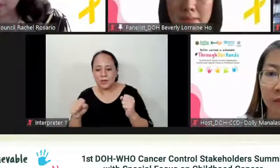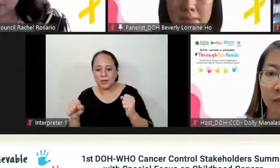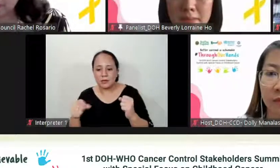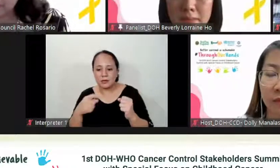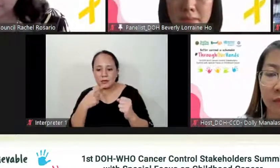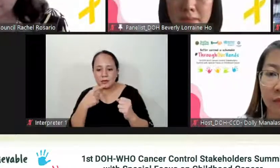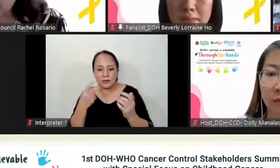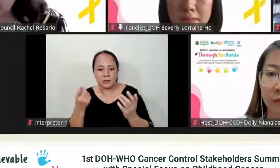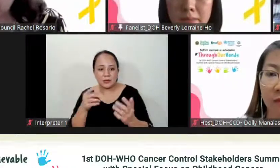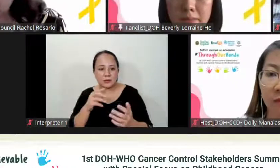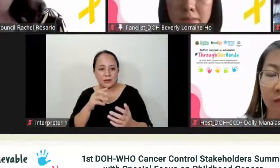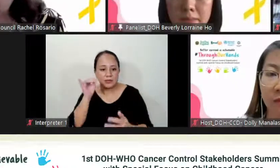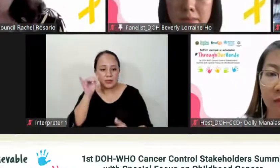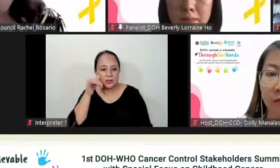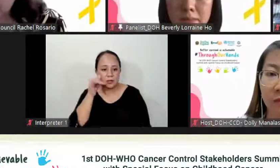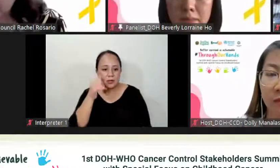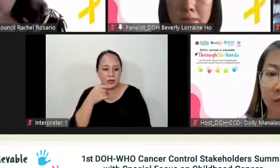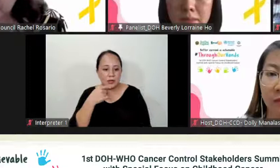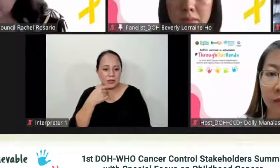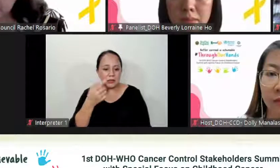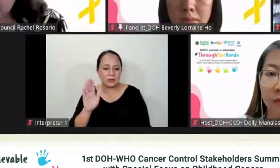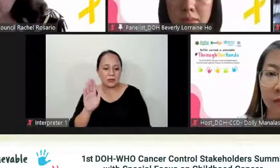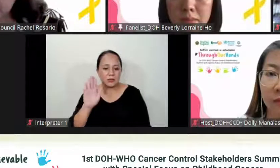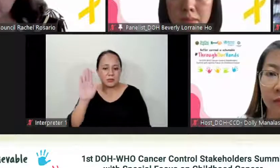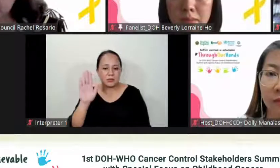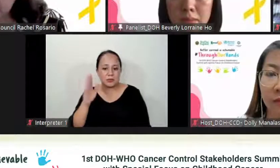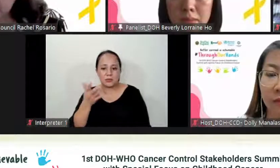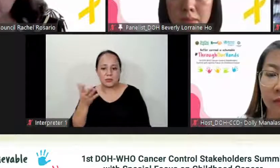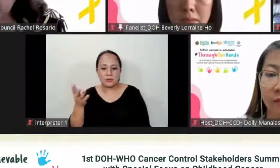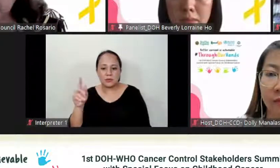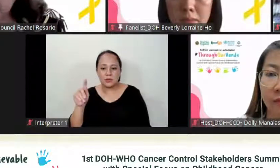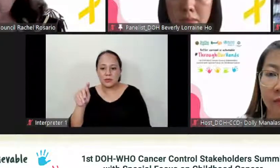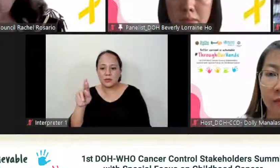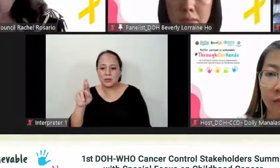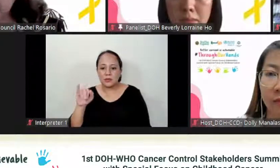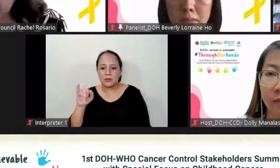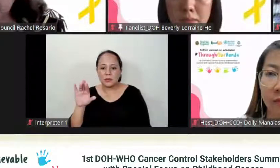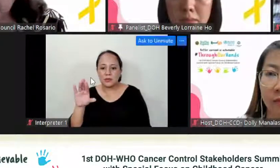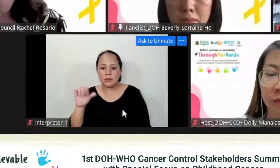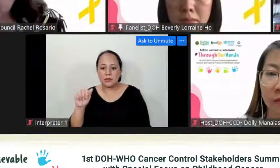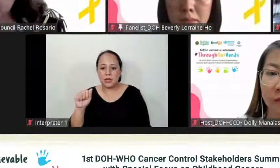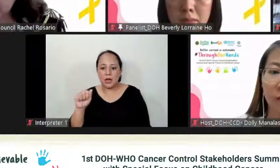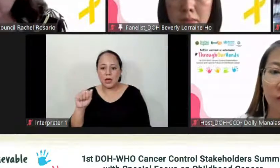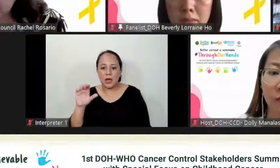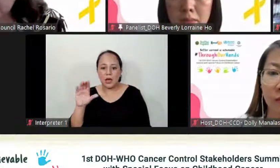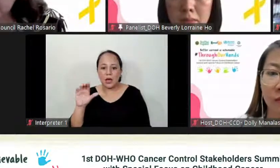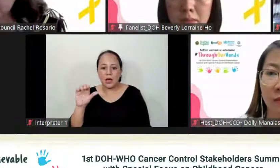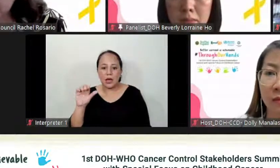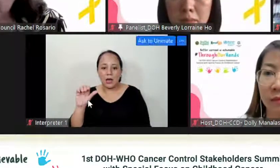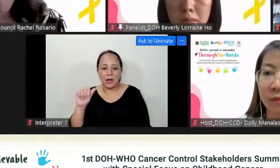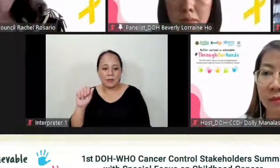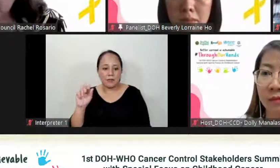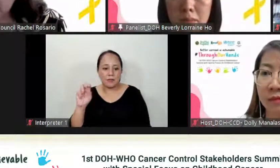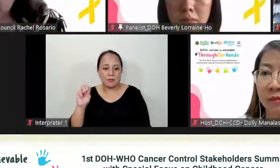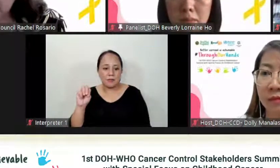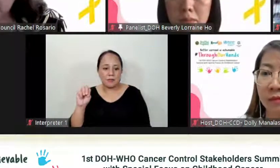to open her video, and she's been raising her hand. So Tricia Campita, can you please?